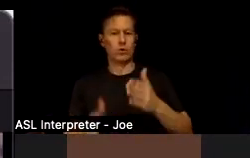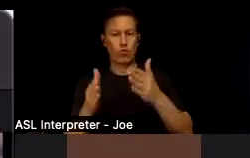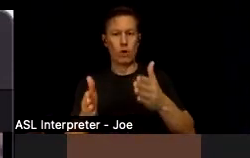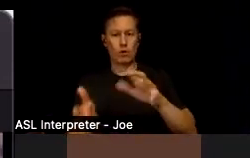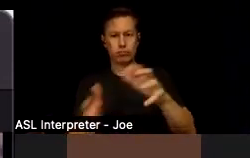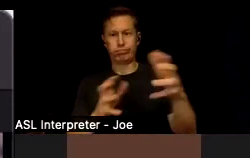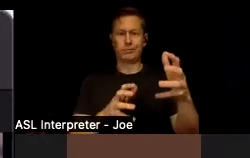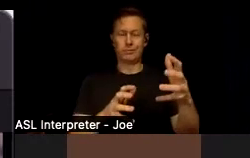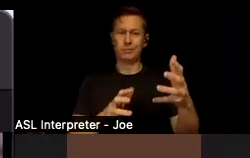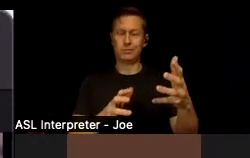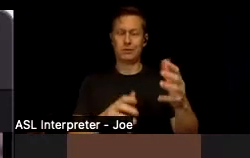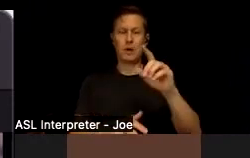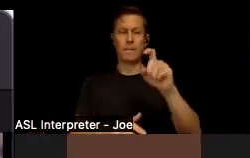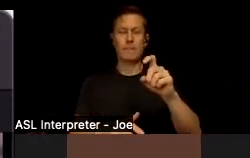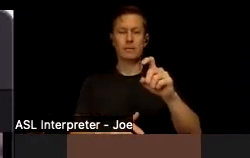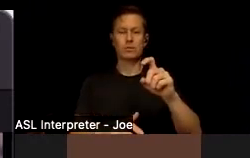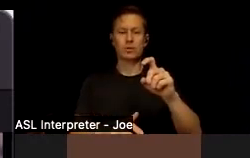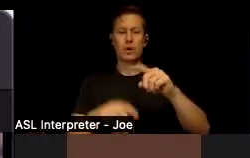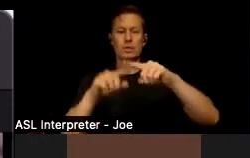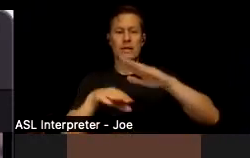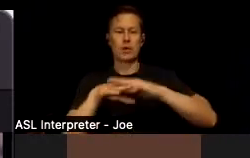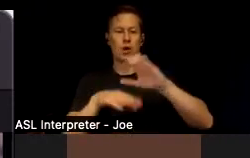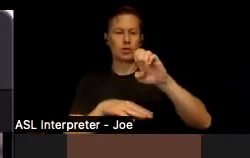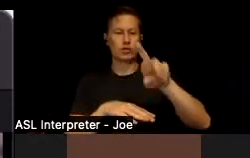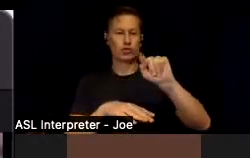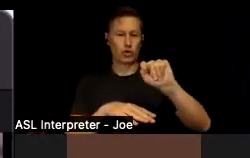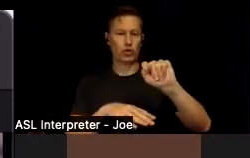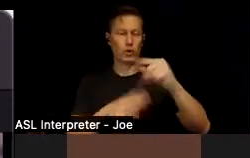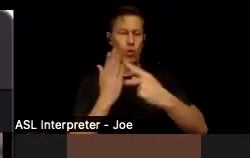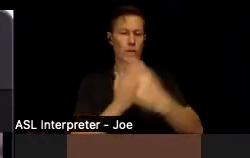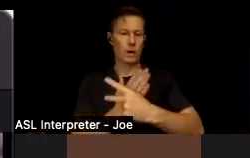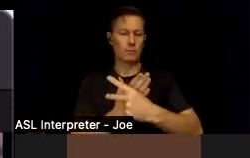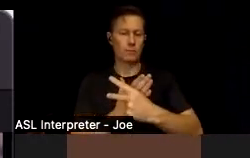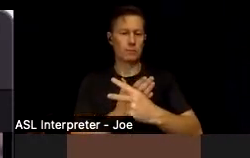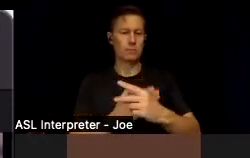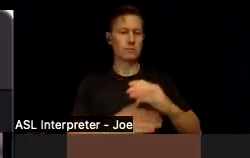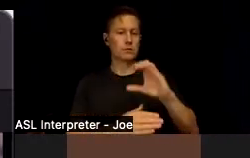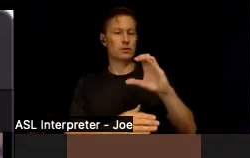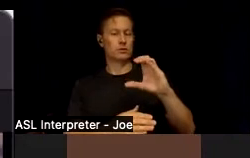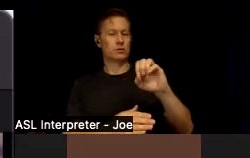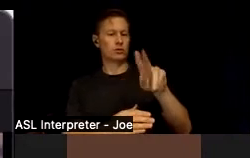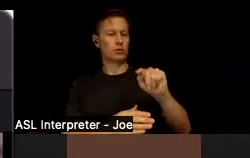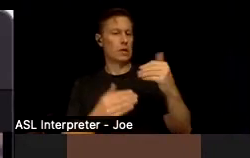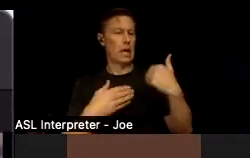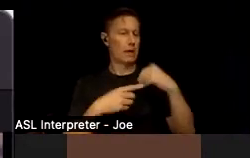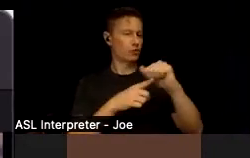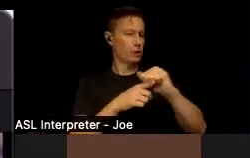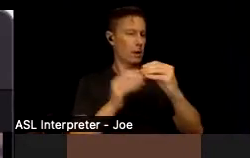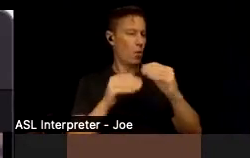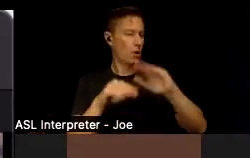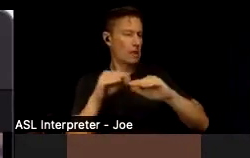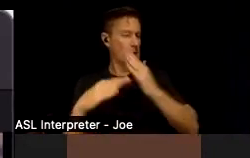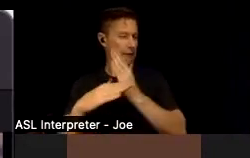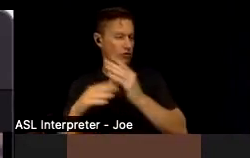CERT members is critical. One, CERT members have they have training more so than the average person, and know